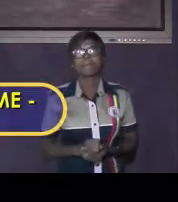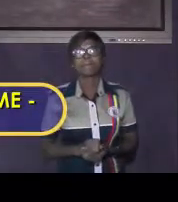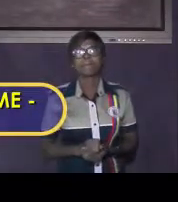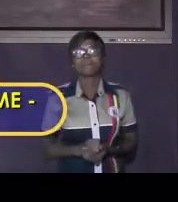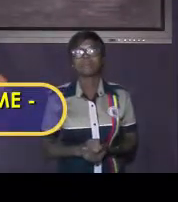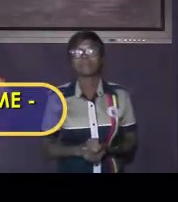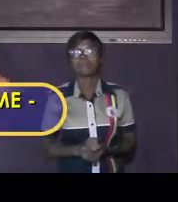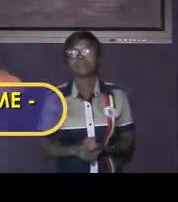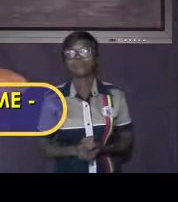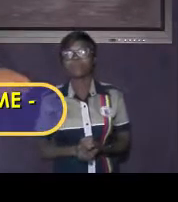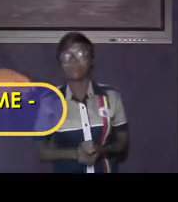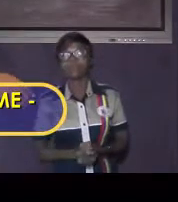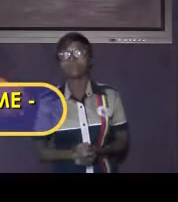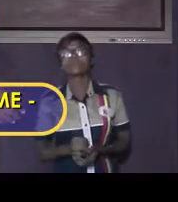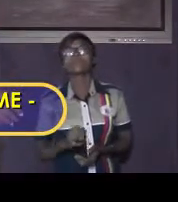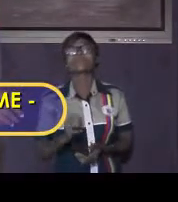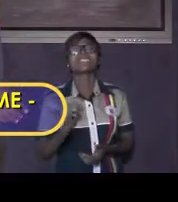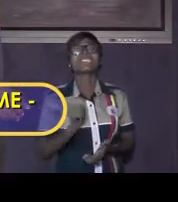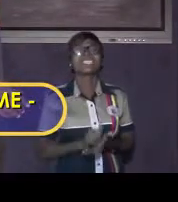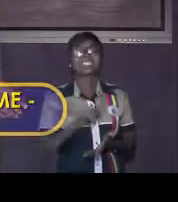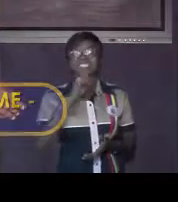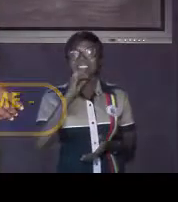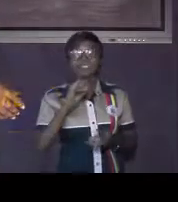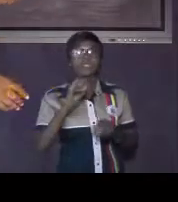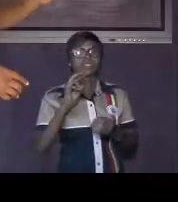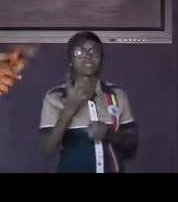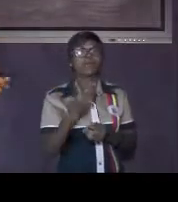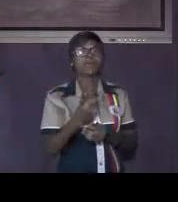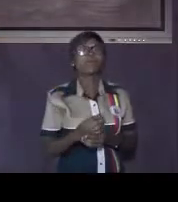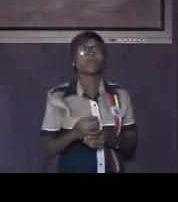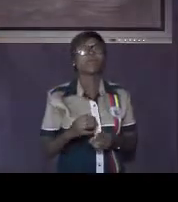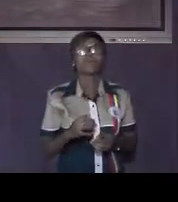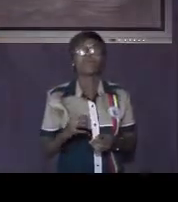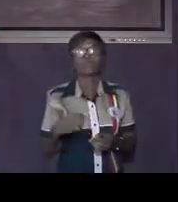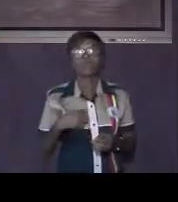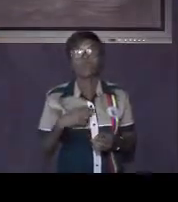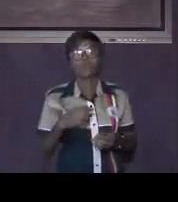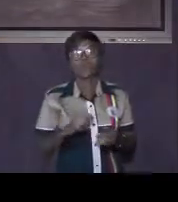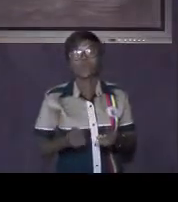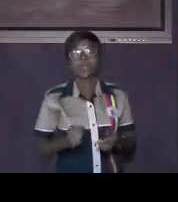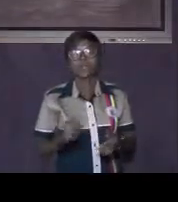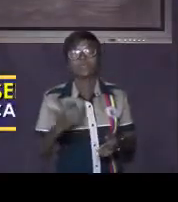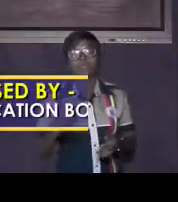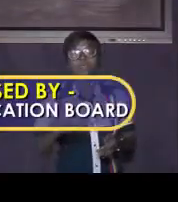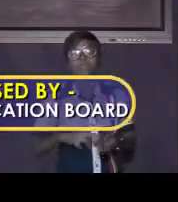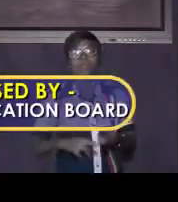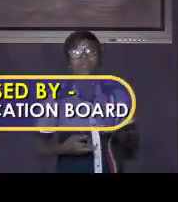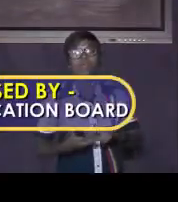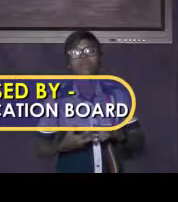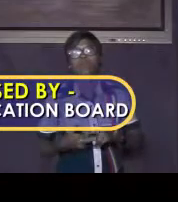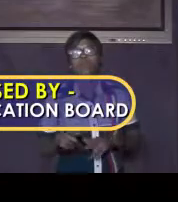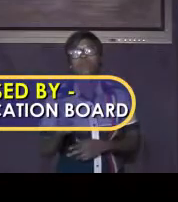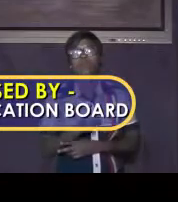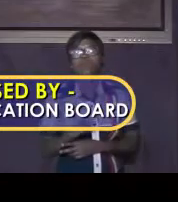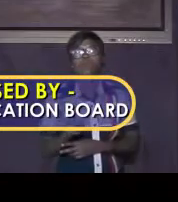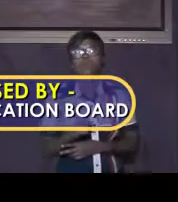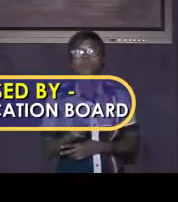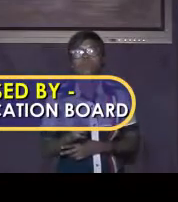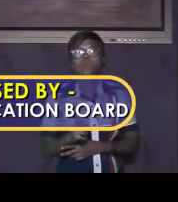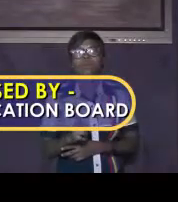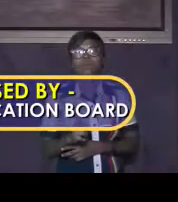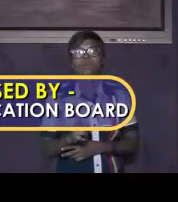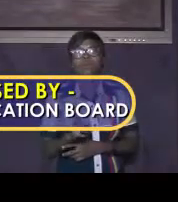kilometers. Hectares, square kilometers, that is the second relationship. So we'll first write that relationship. 100